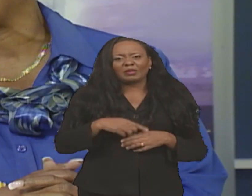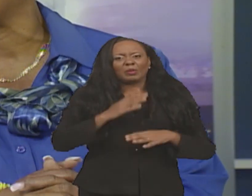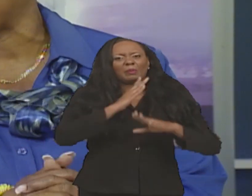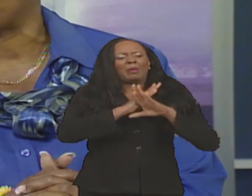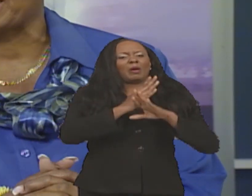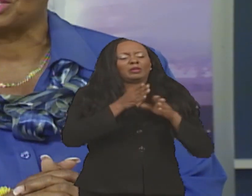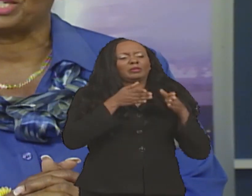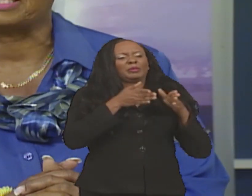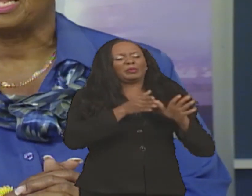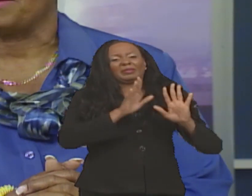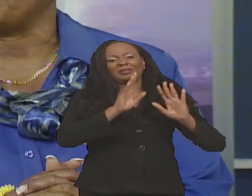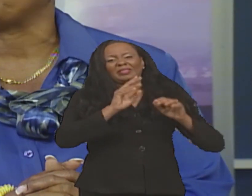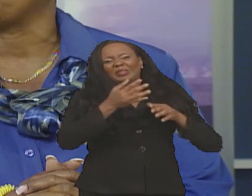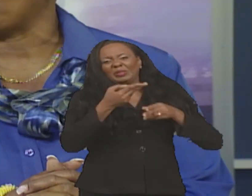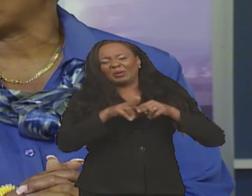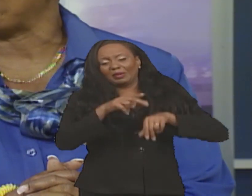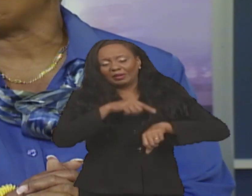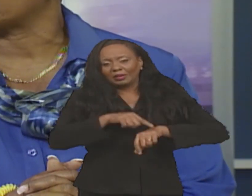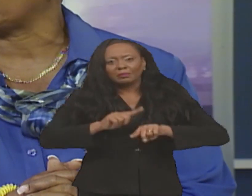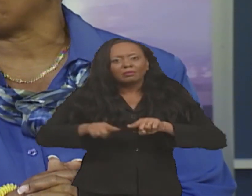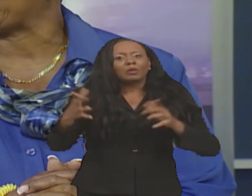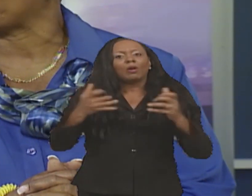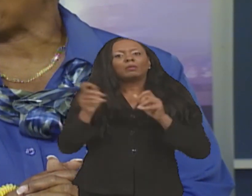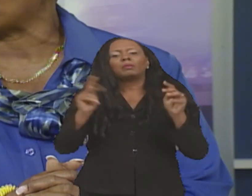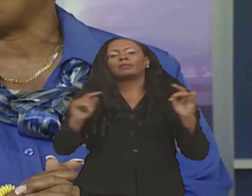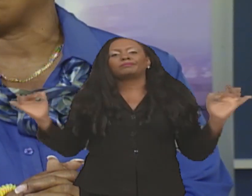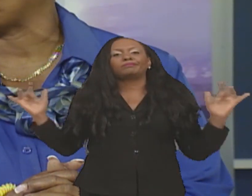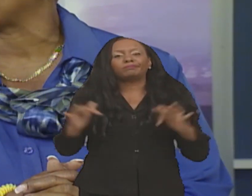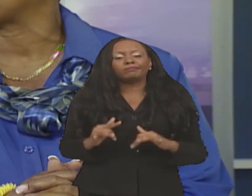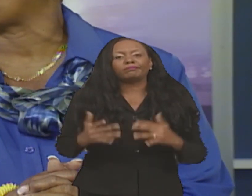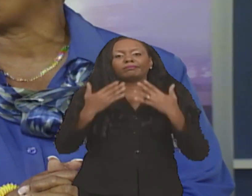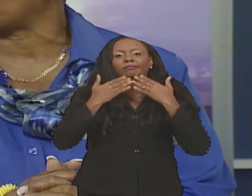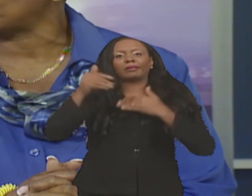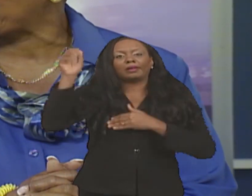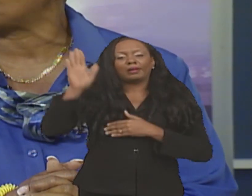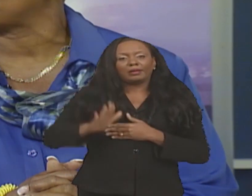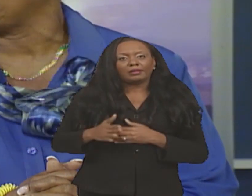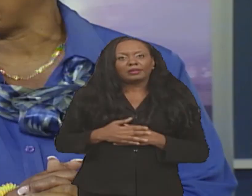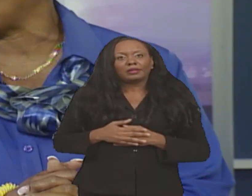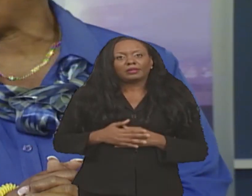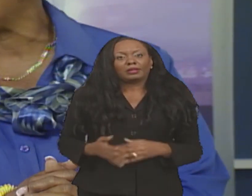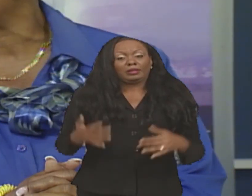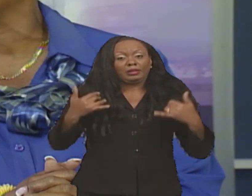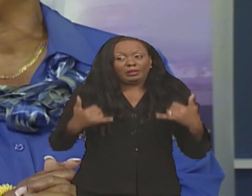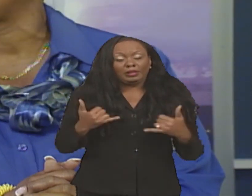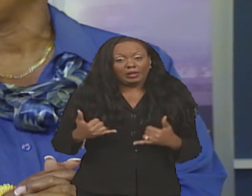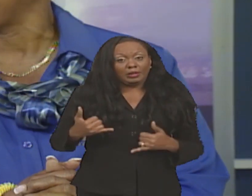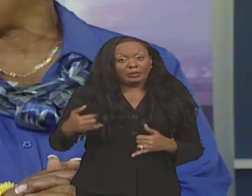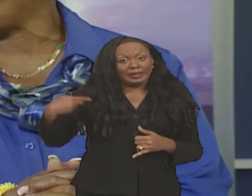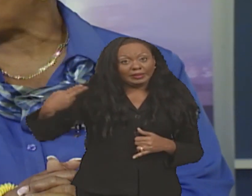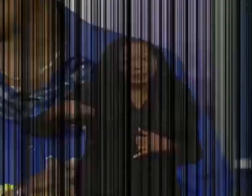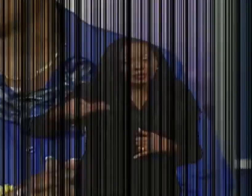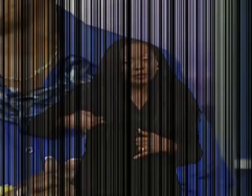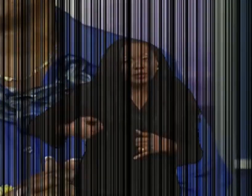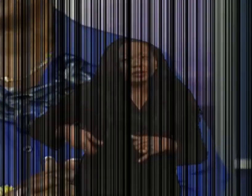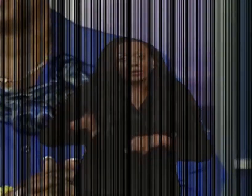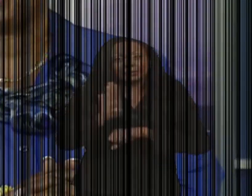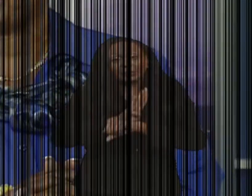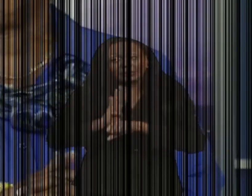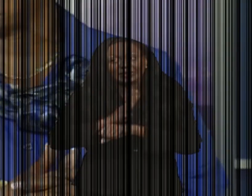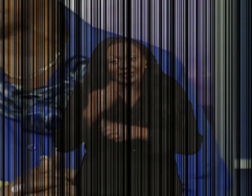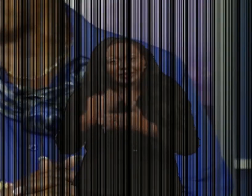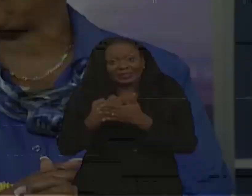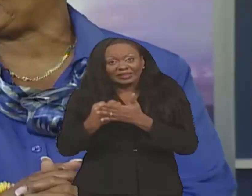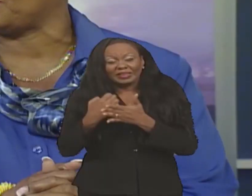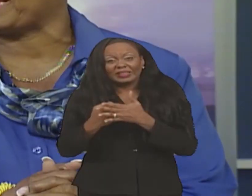don't want to cause any challenges. But we want Barbadians to come together, and thank God we're going through a rough patch in our history, in our economy and so